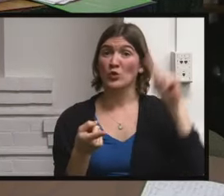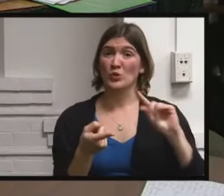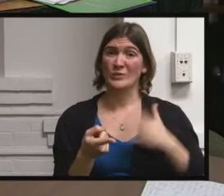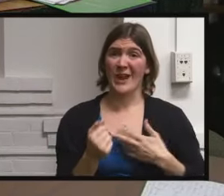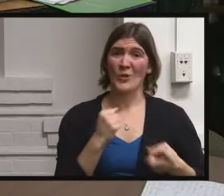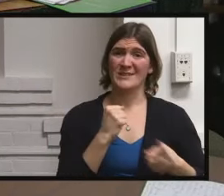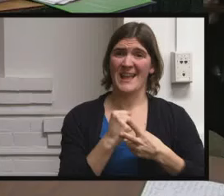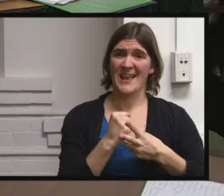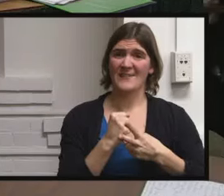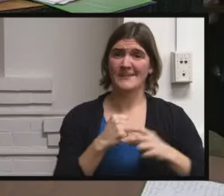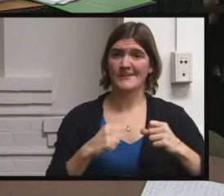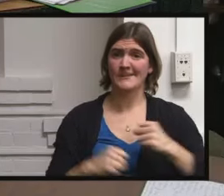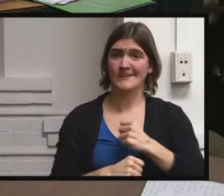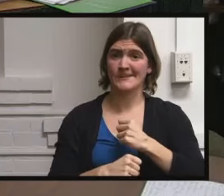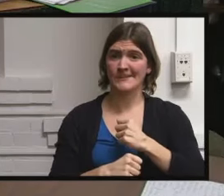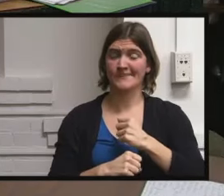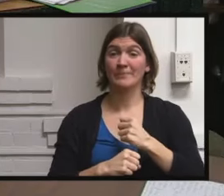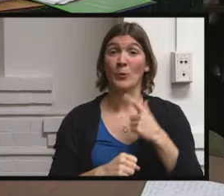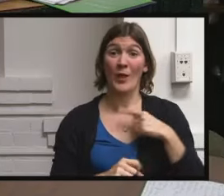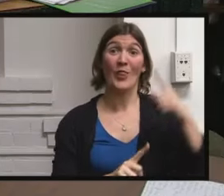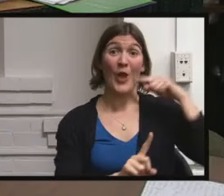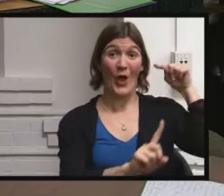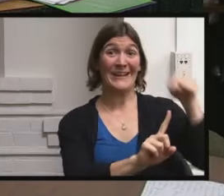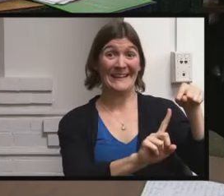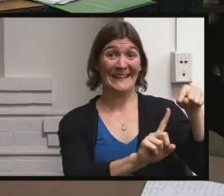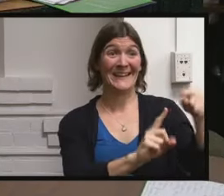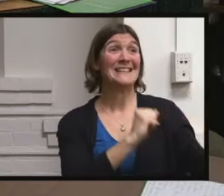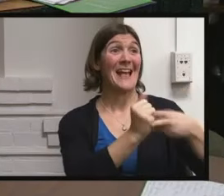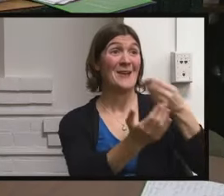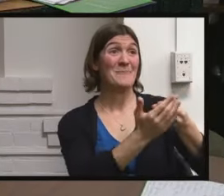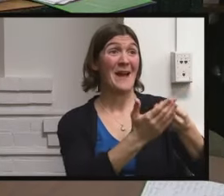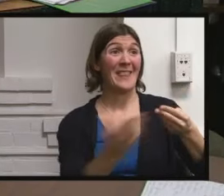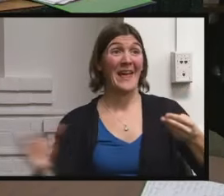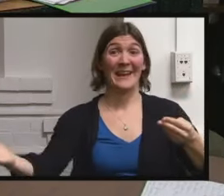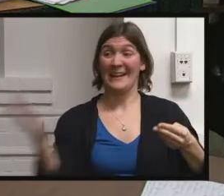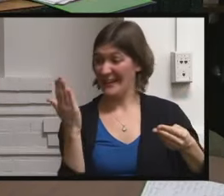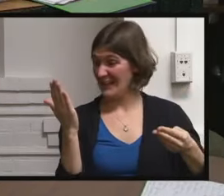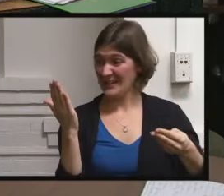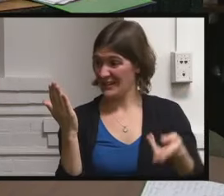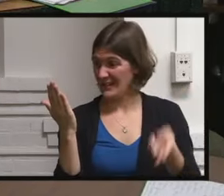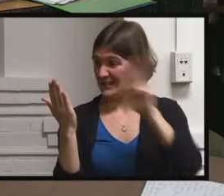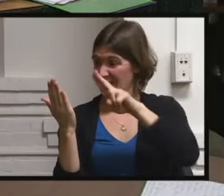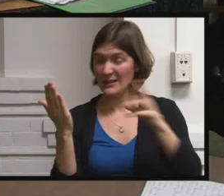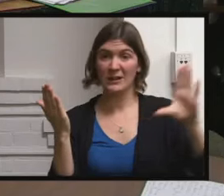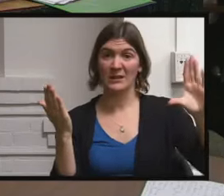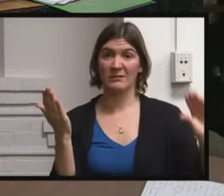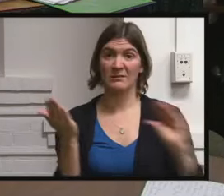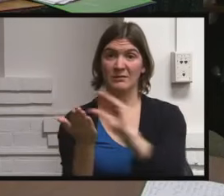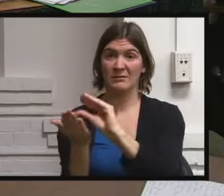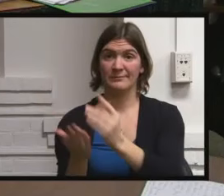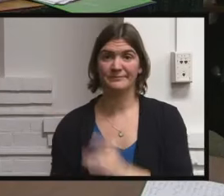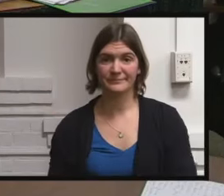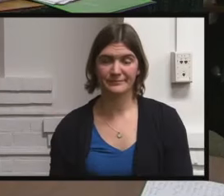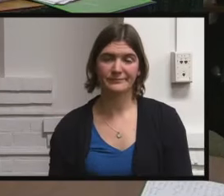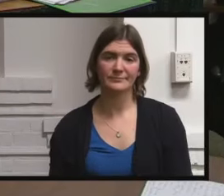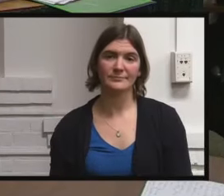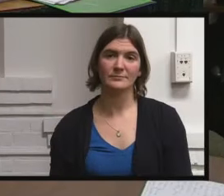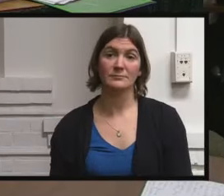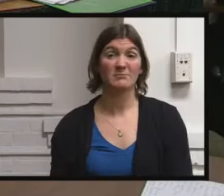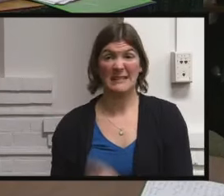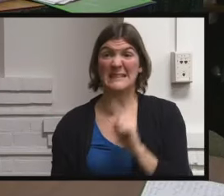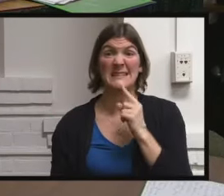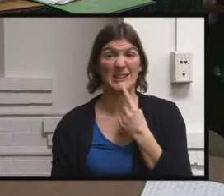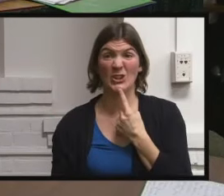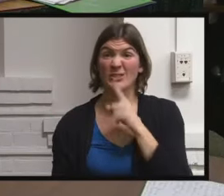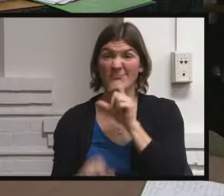savings that we had previously reflected in the materials we had given to you. So